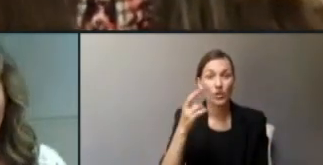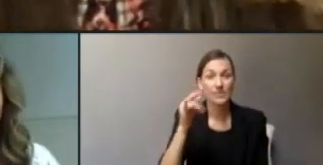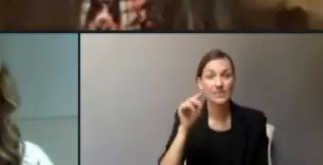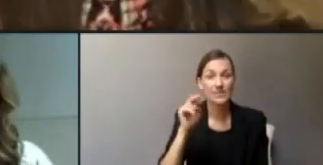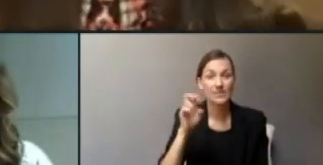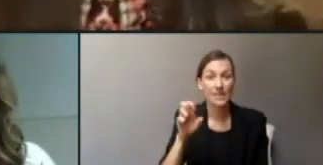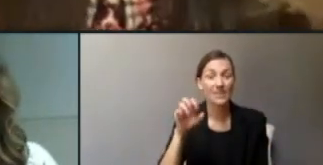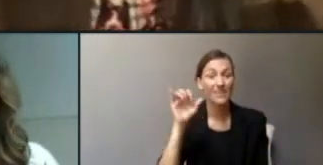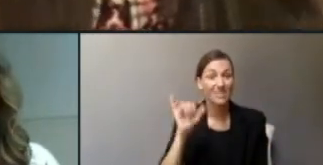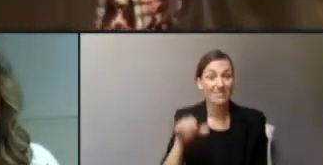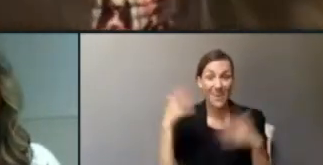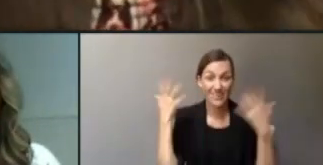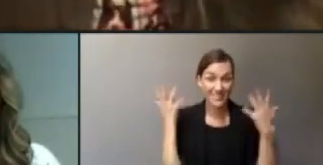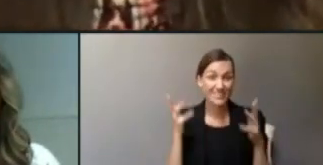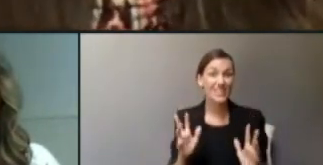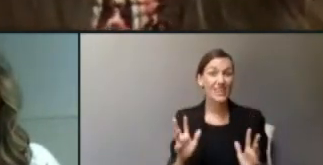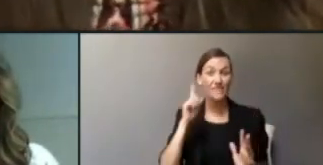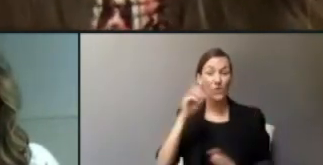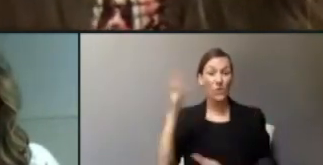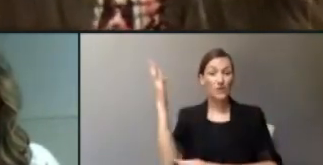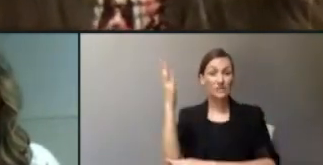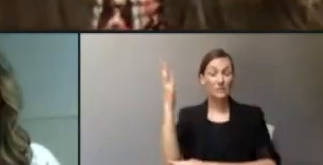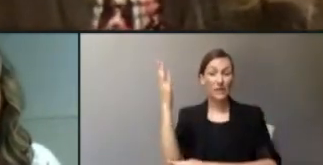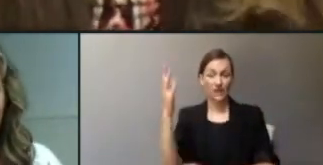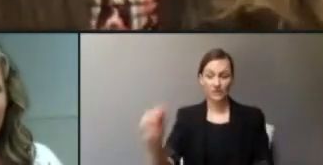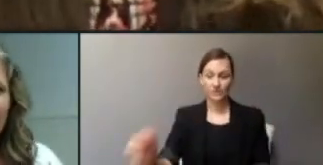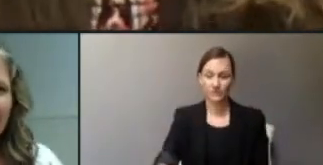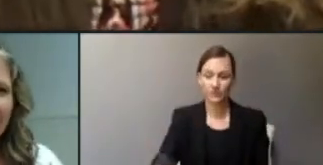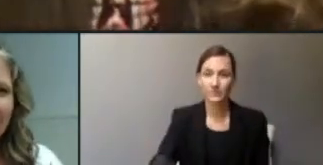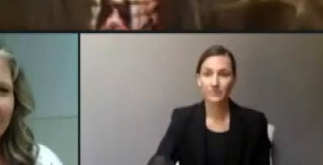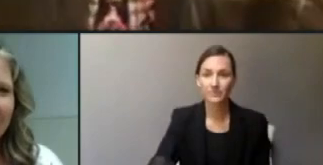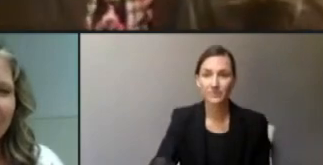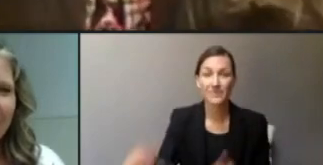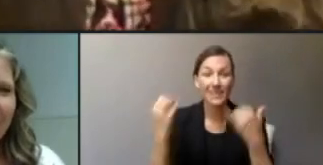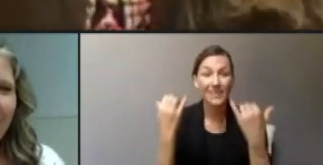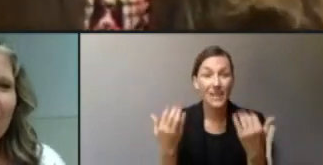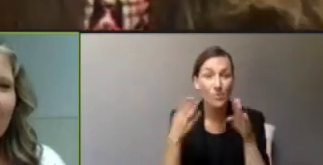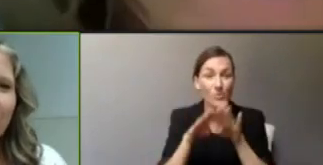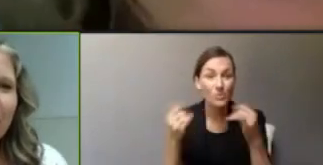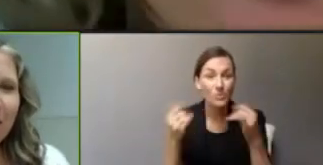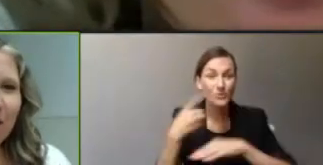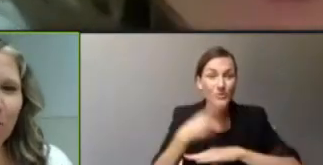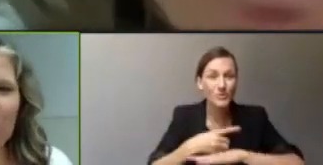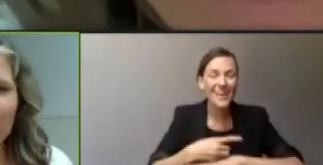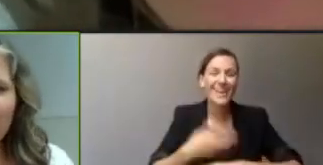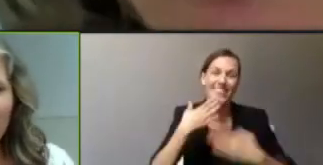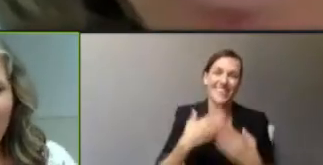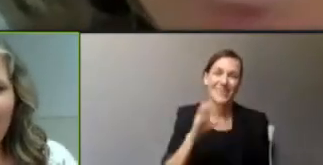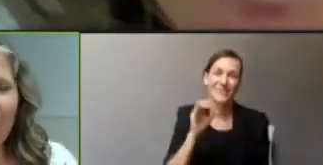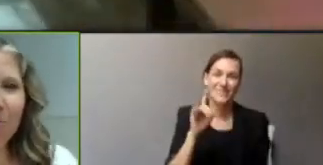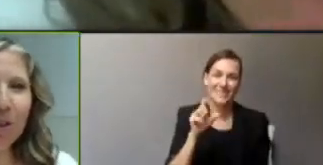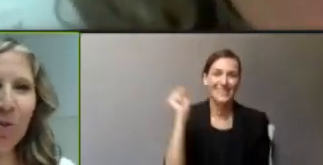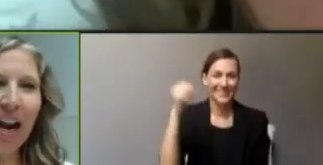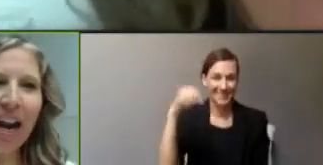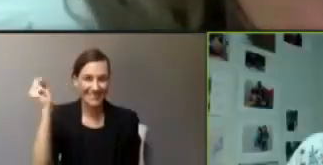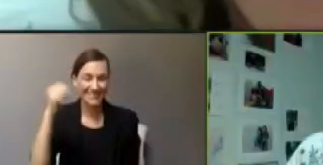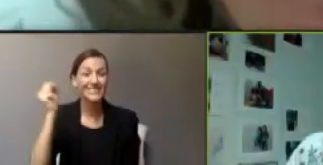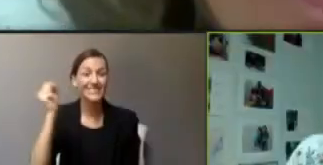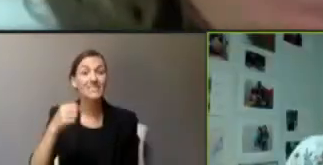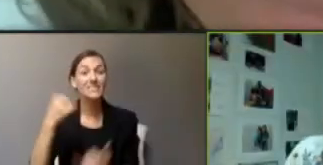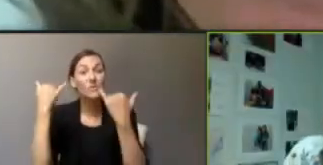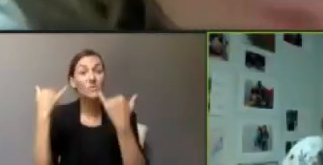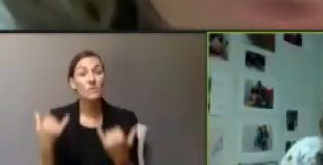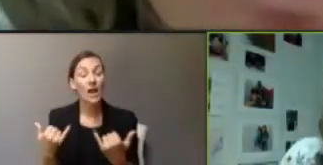that is it for our speaker lineup. Christine, would you close us out for today? Thank you, Cindy. Sure will. So we're